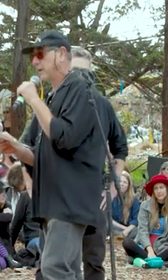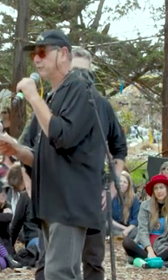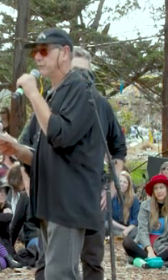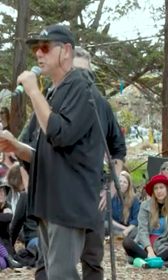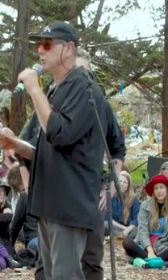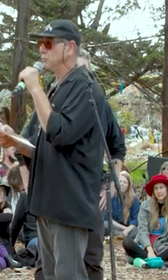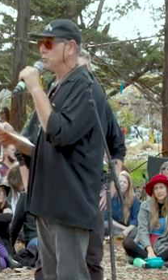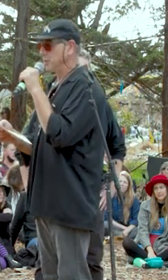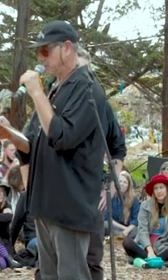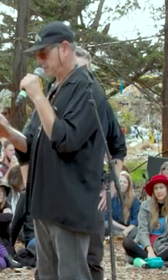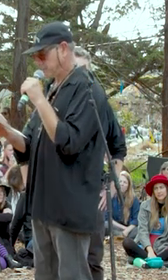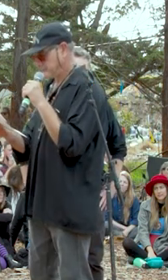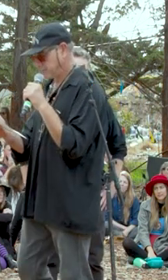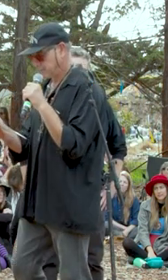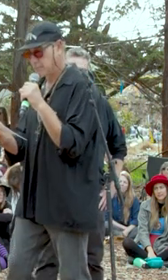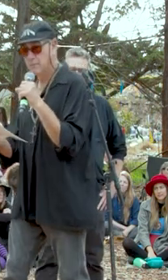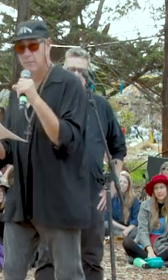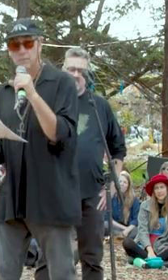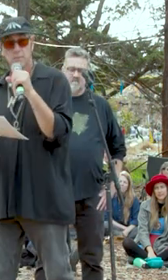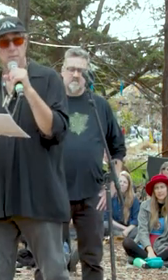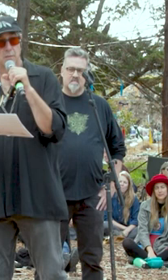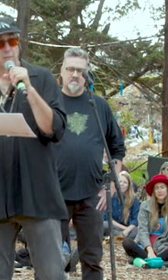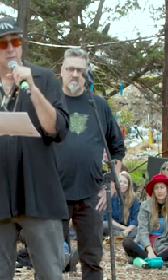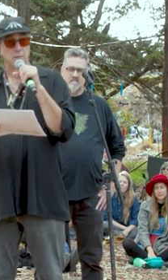Lauren and Felicia Moody,